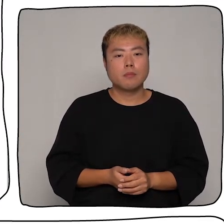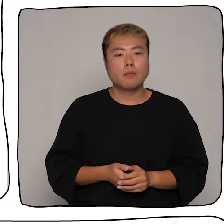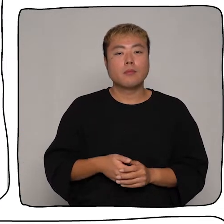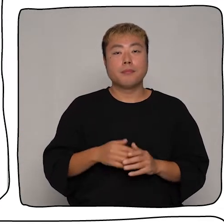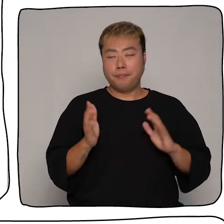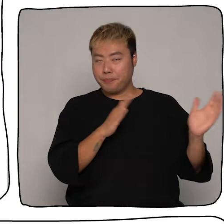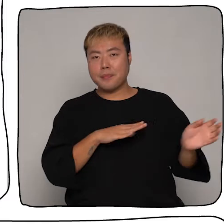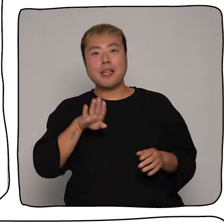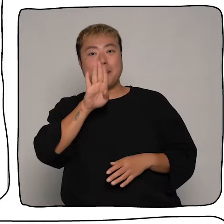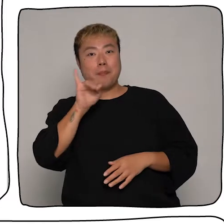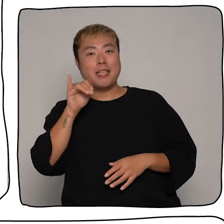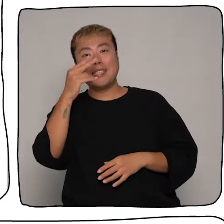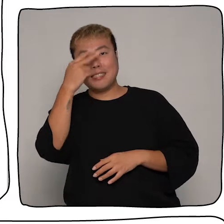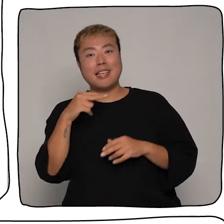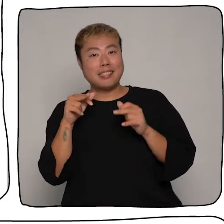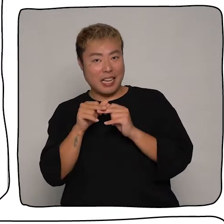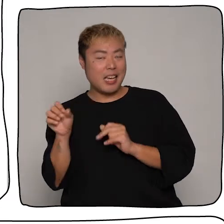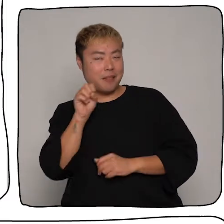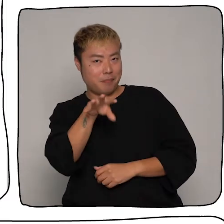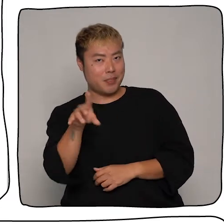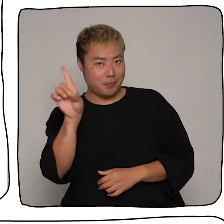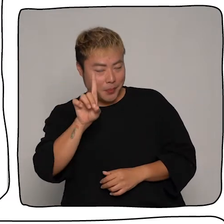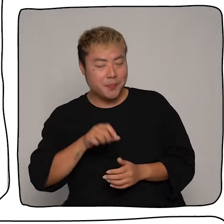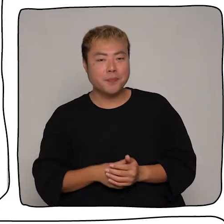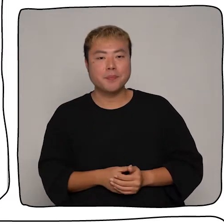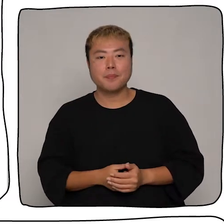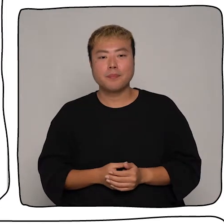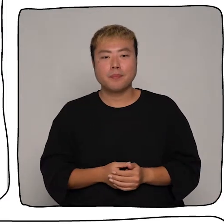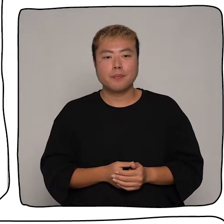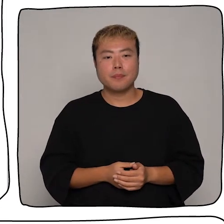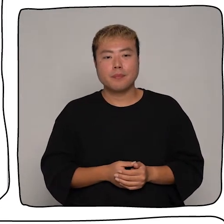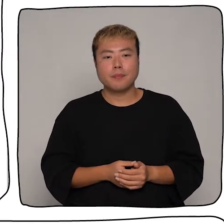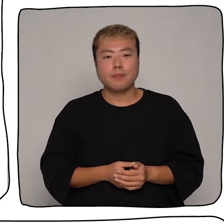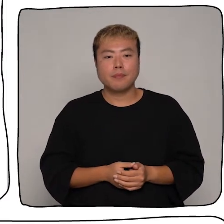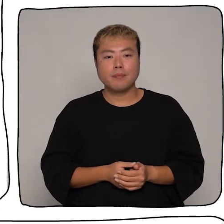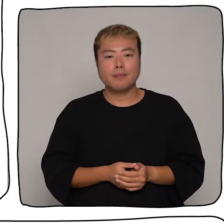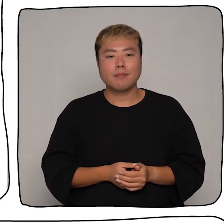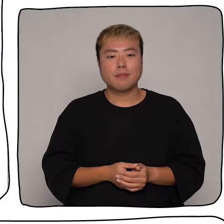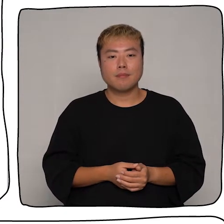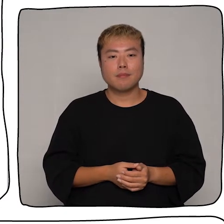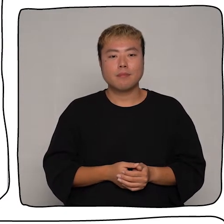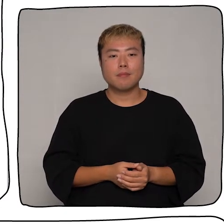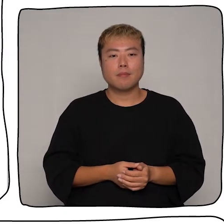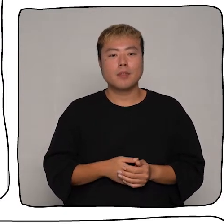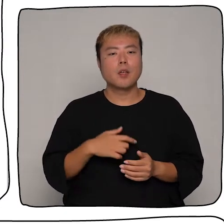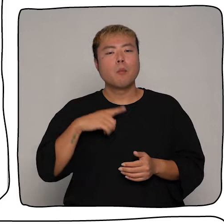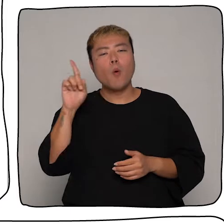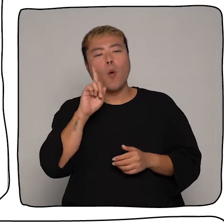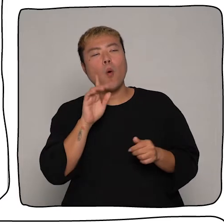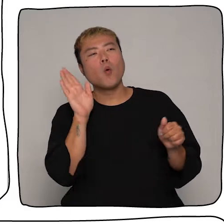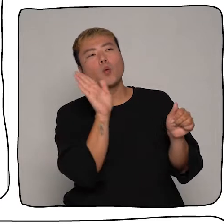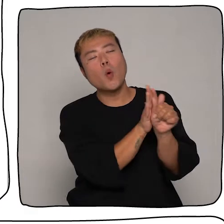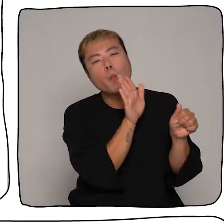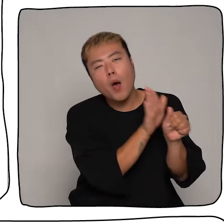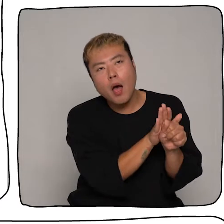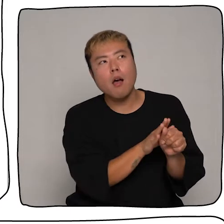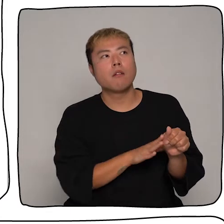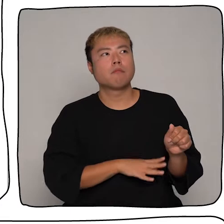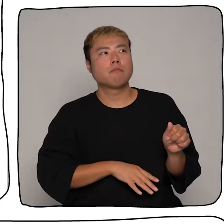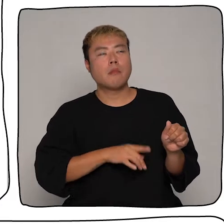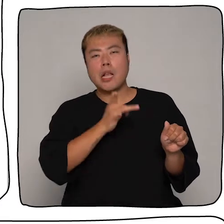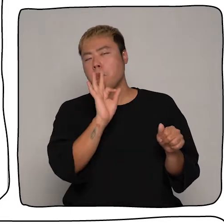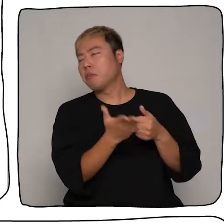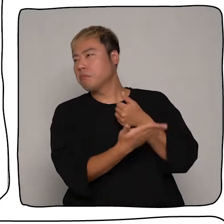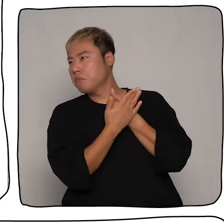And the next comment was given by sighted guide. Yes, it's not helping